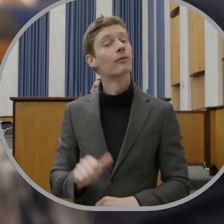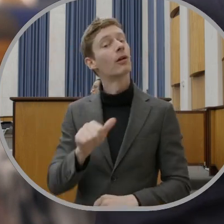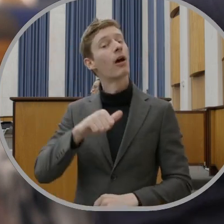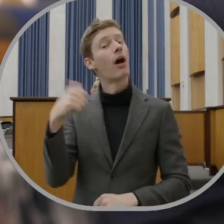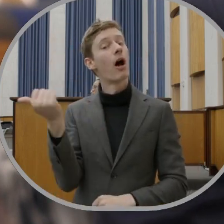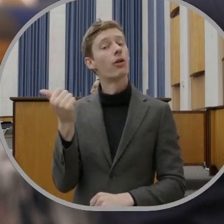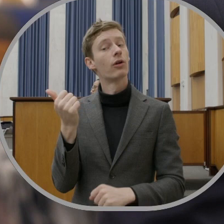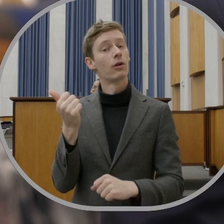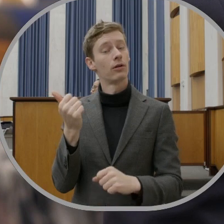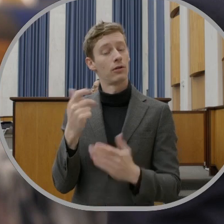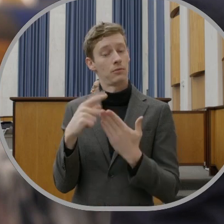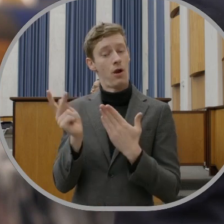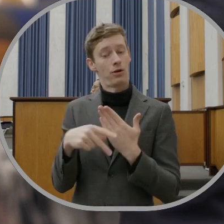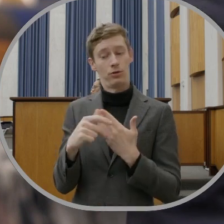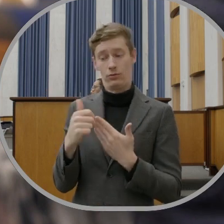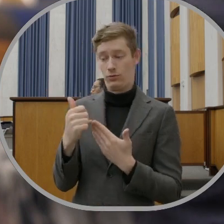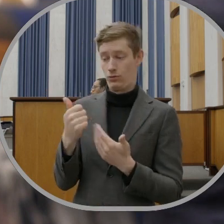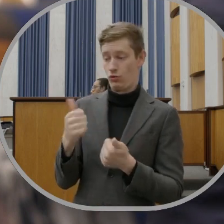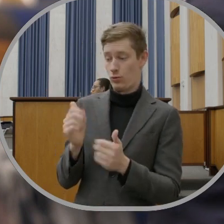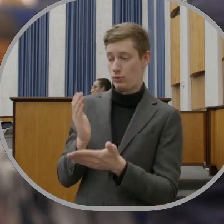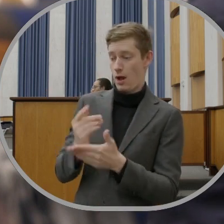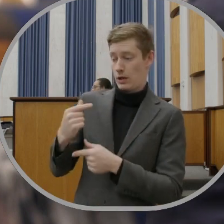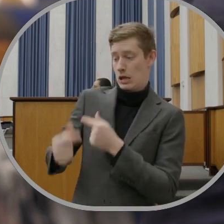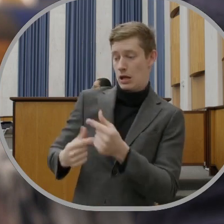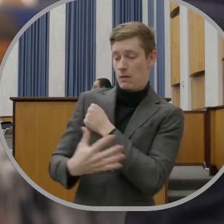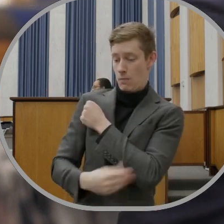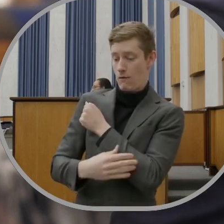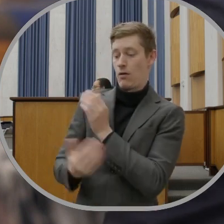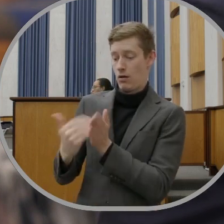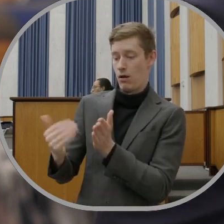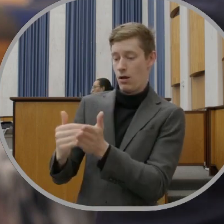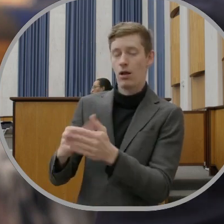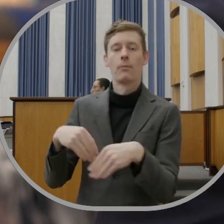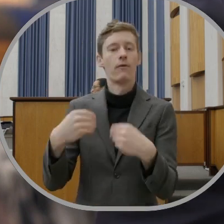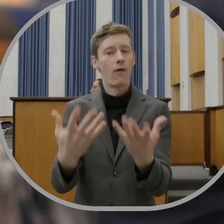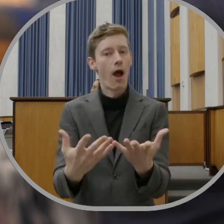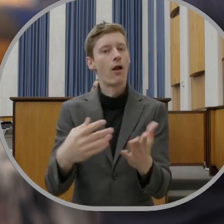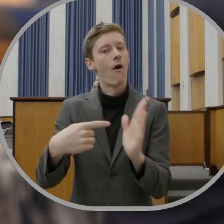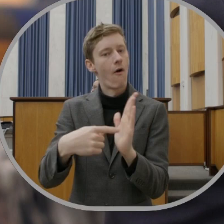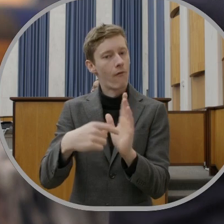intergenerational poverty and increasing economic mobility is access to affordable housing.